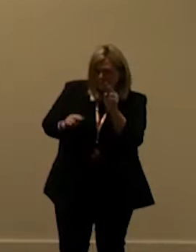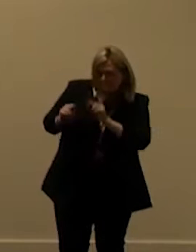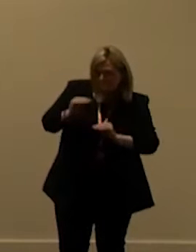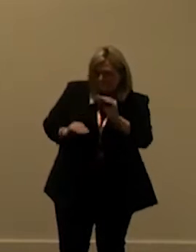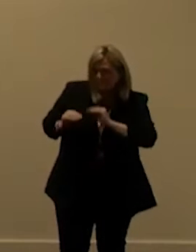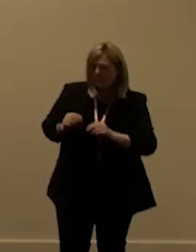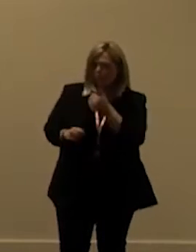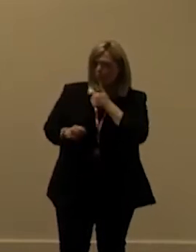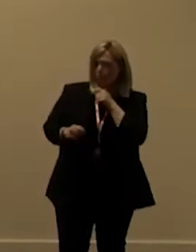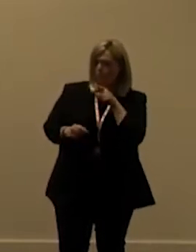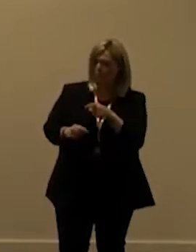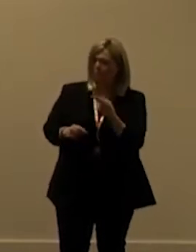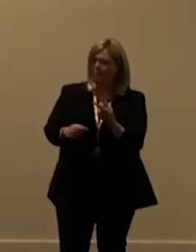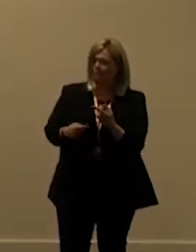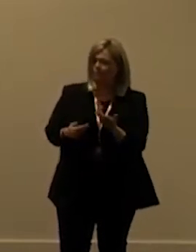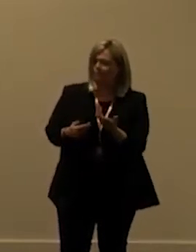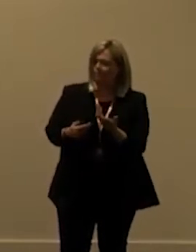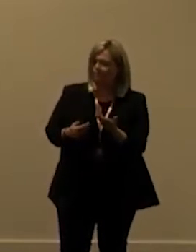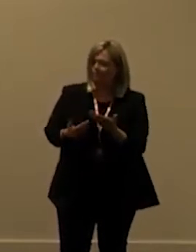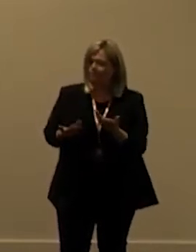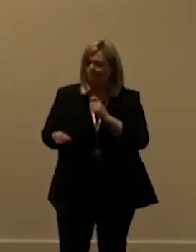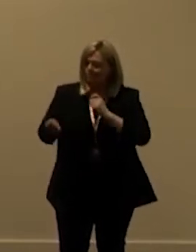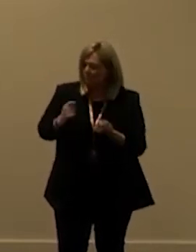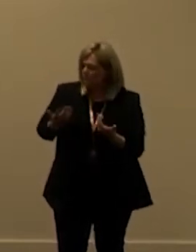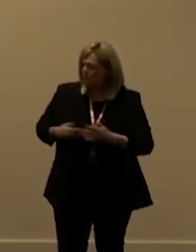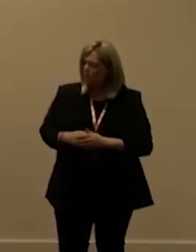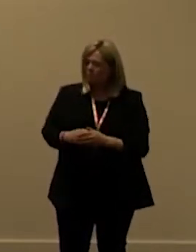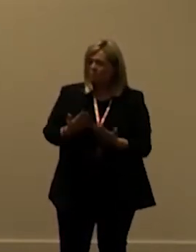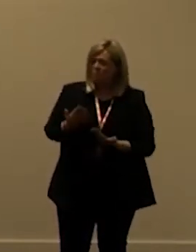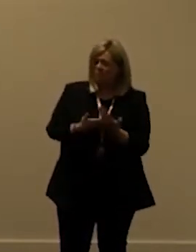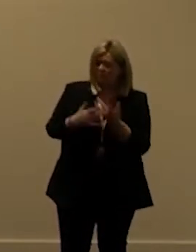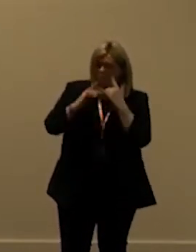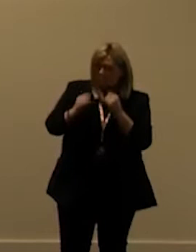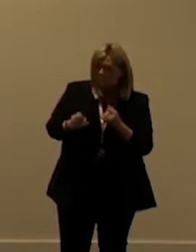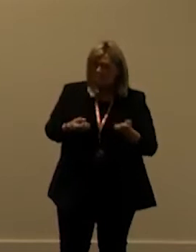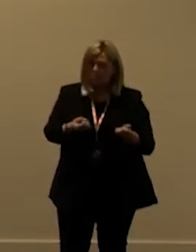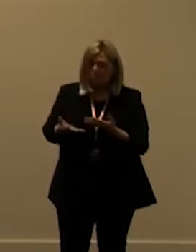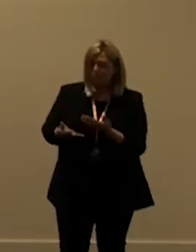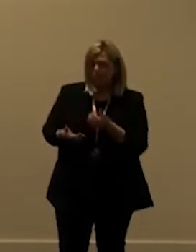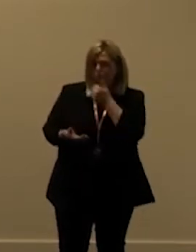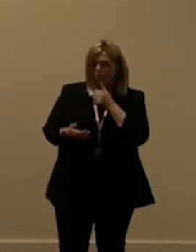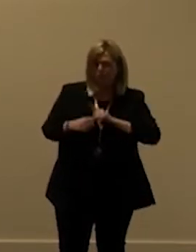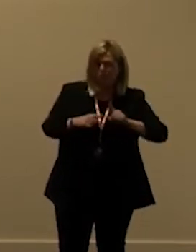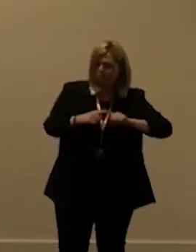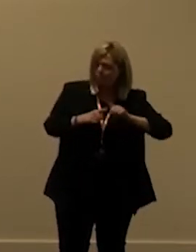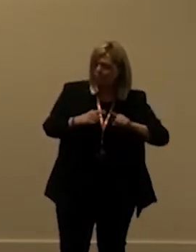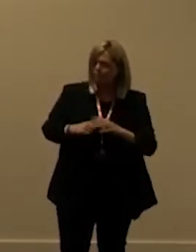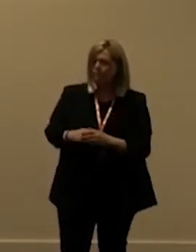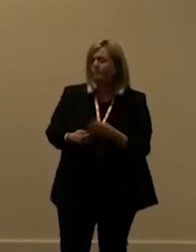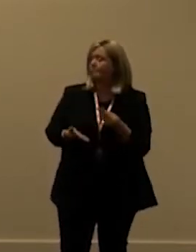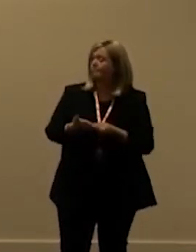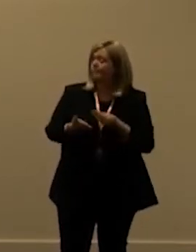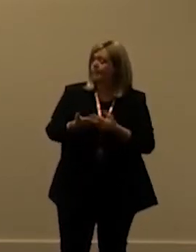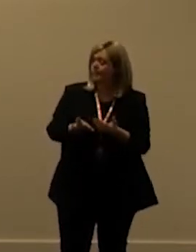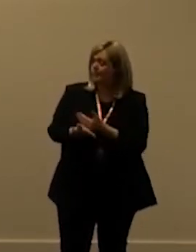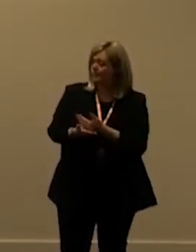can basically use that to basically apply this to, development, test, and then production using stage gates. And cost savings, the